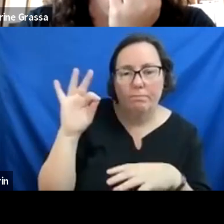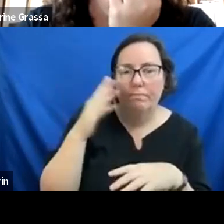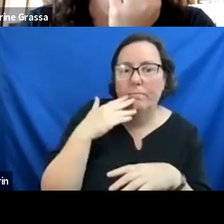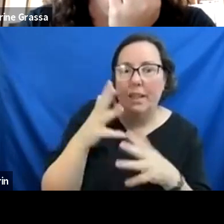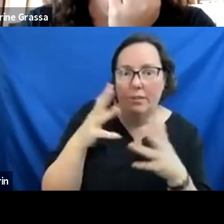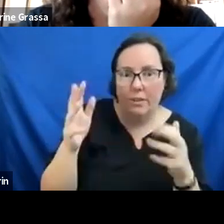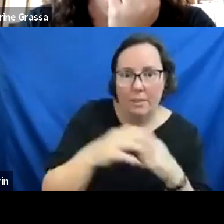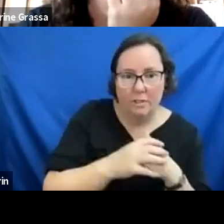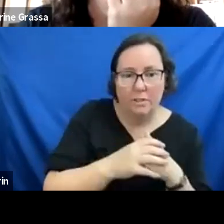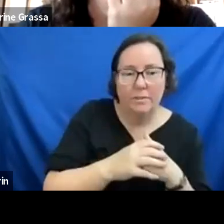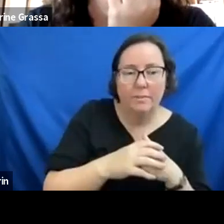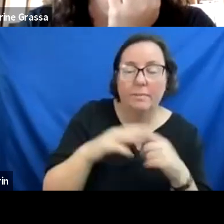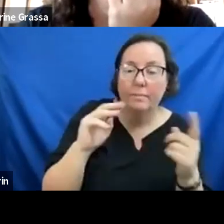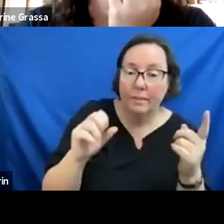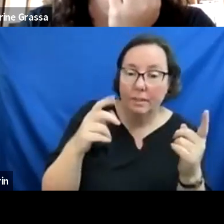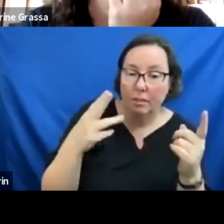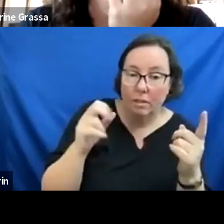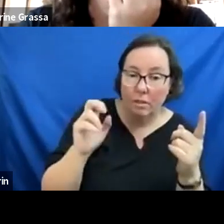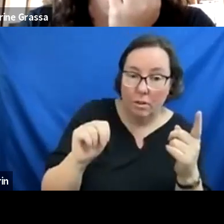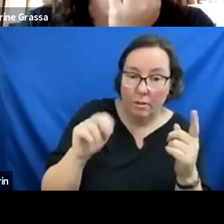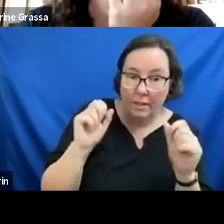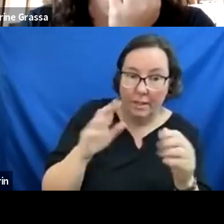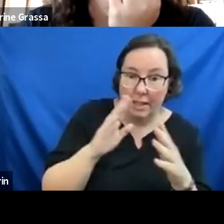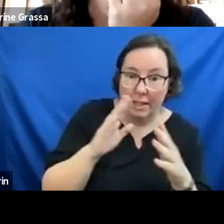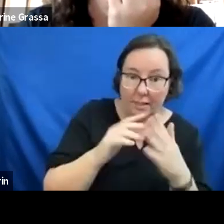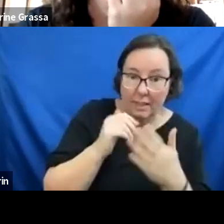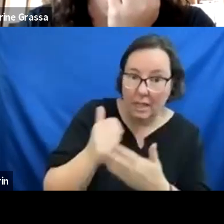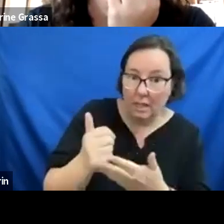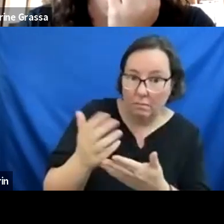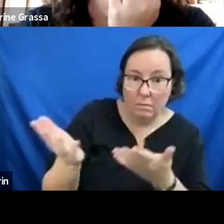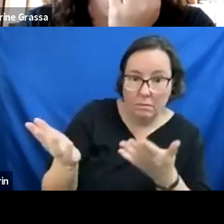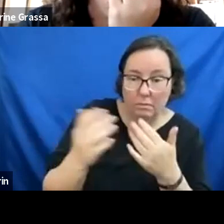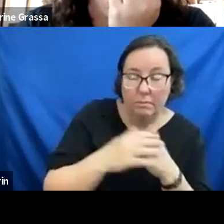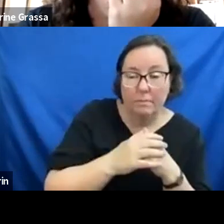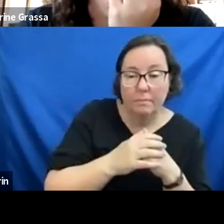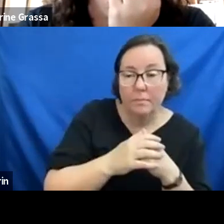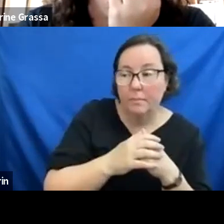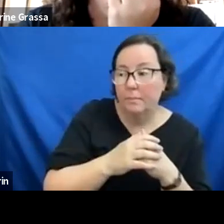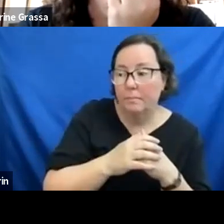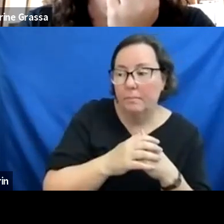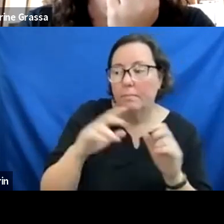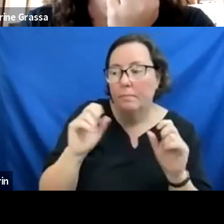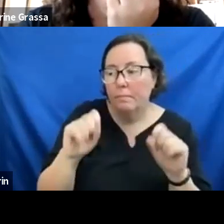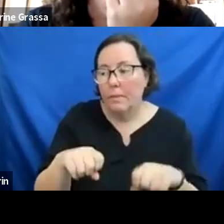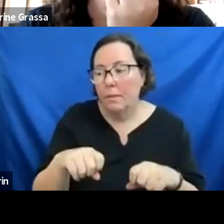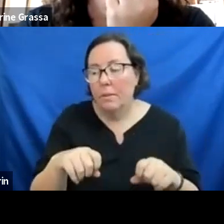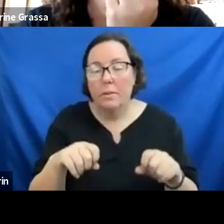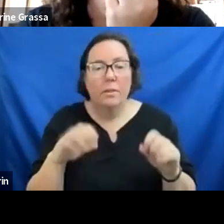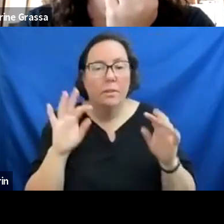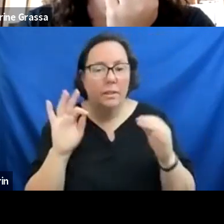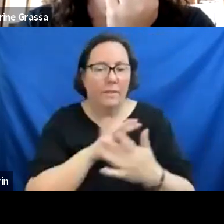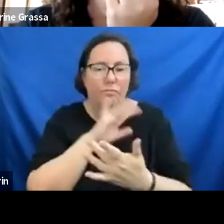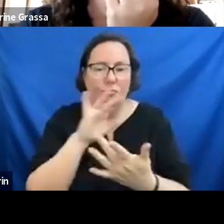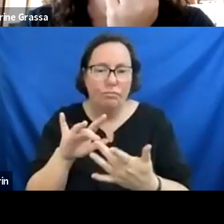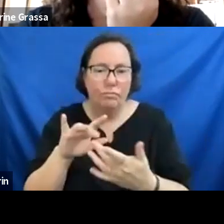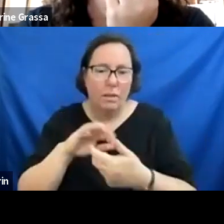very much. Ms. Hogan, can the city be of some assistance there? We can certainly reach out to our partners